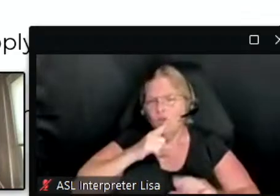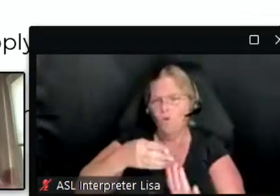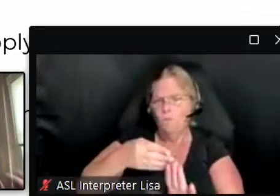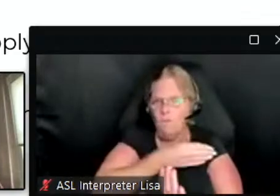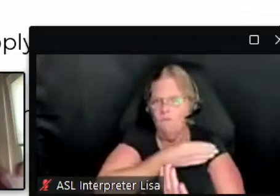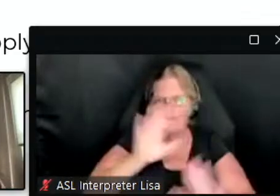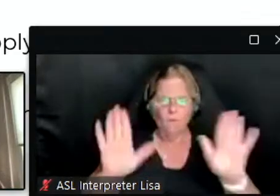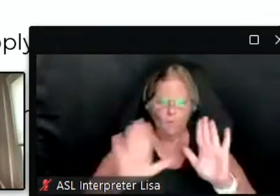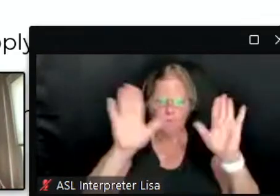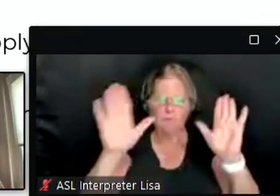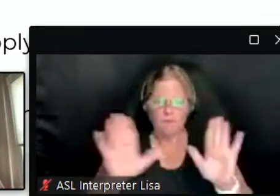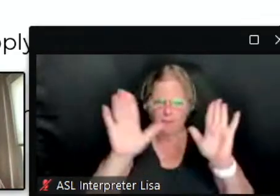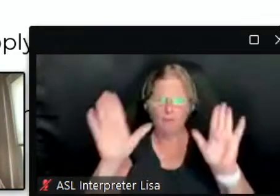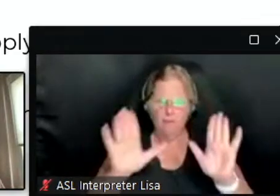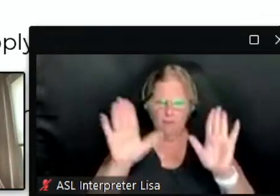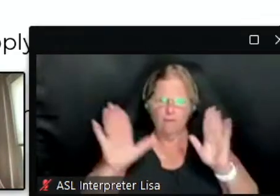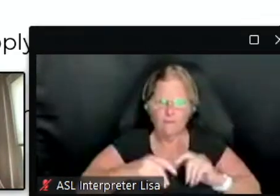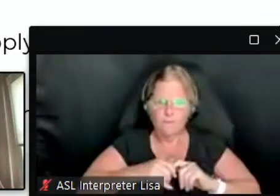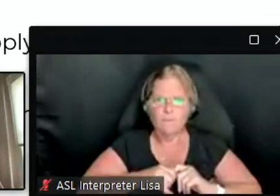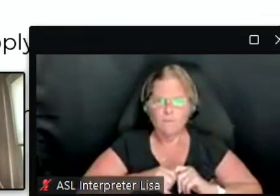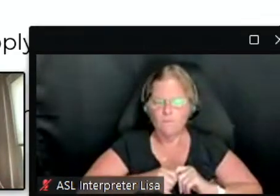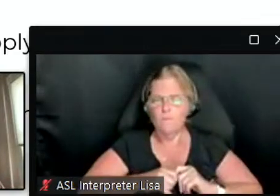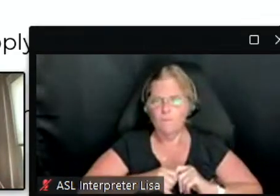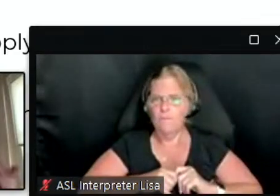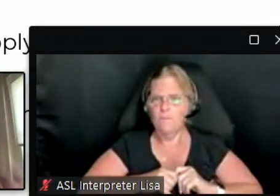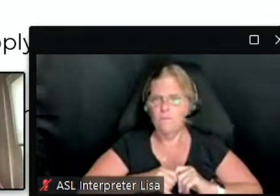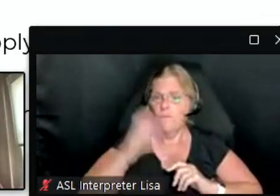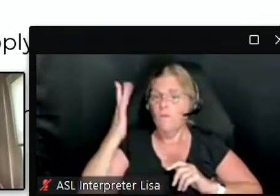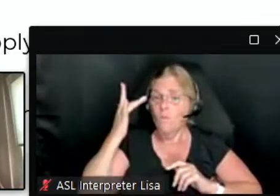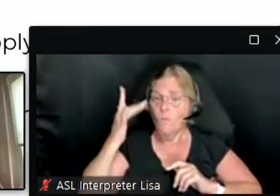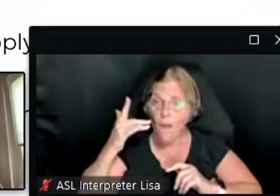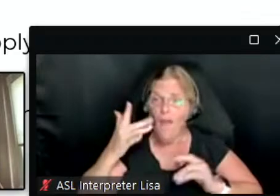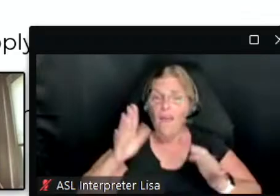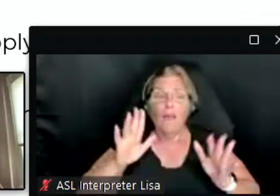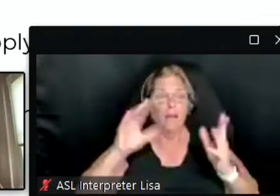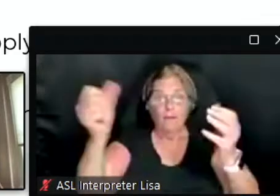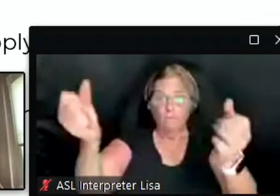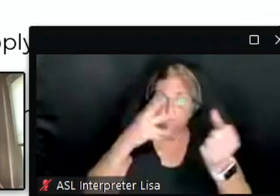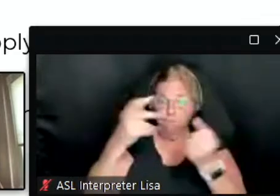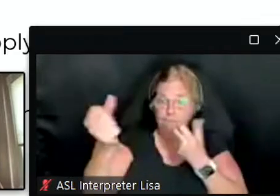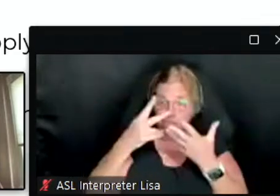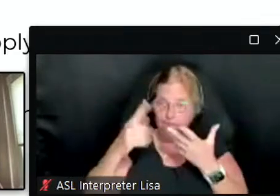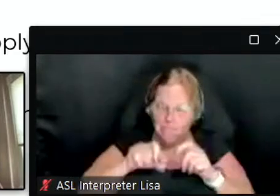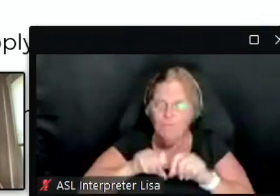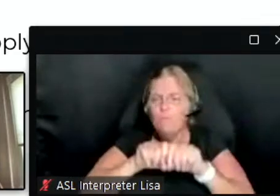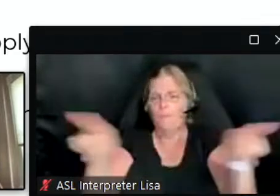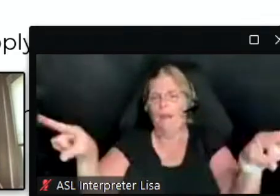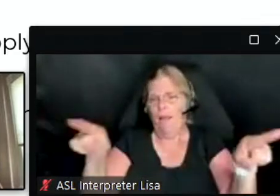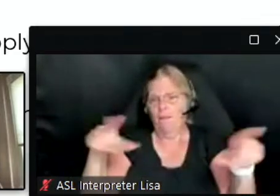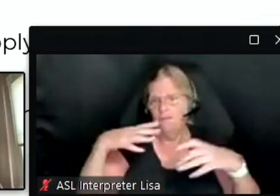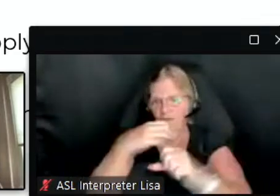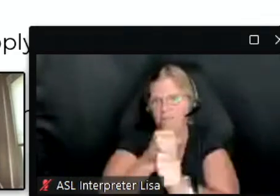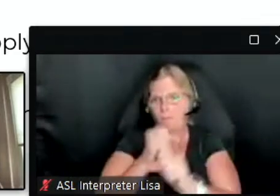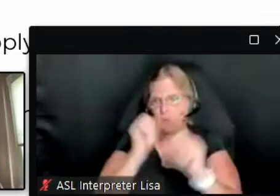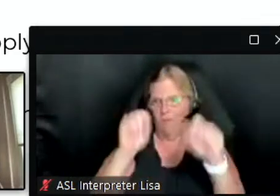can, you know, get those takeaways back to you and kind of keep the process going.